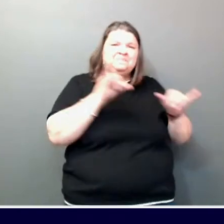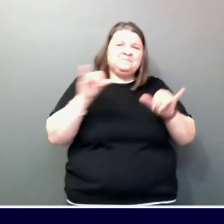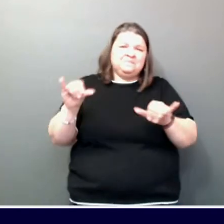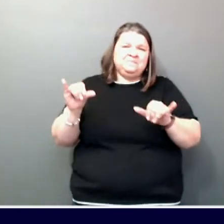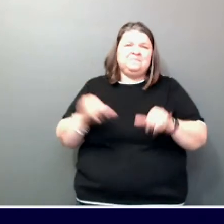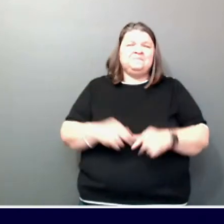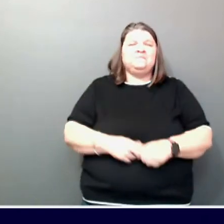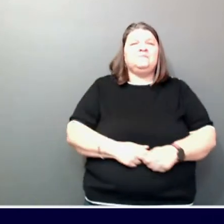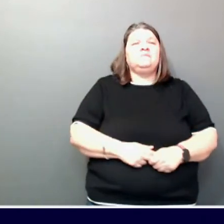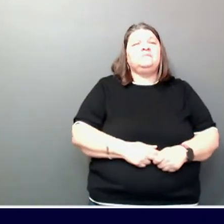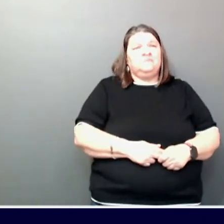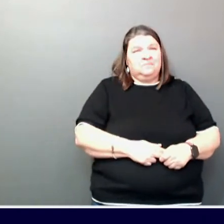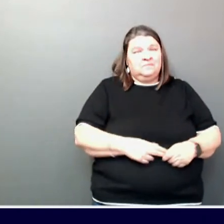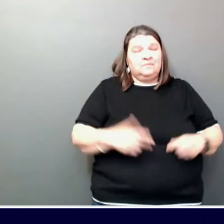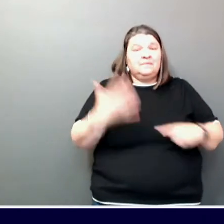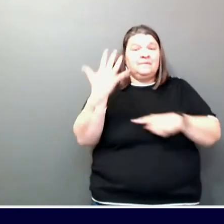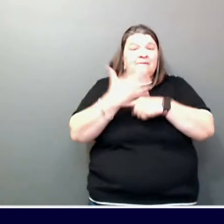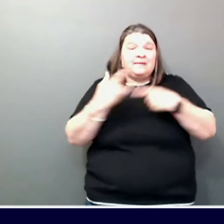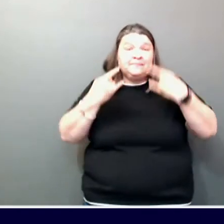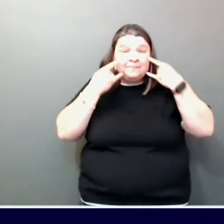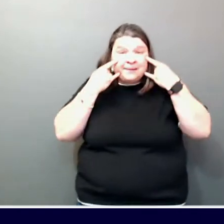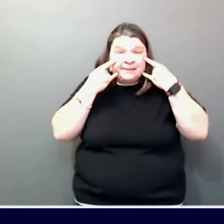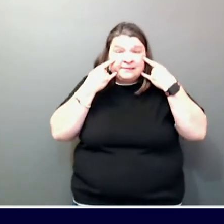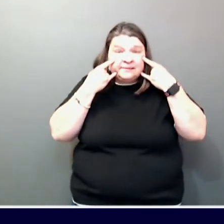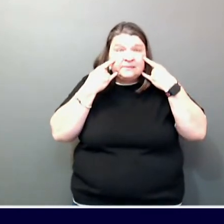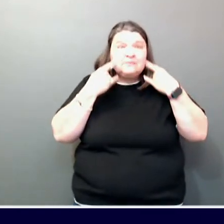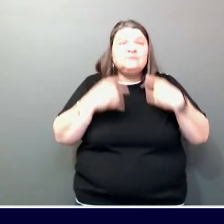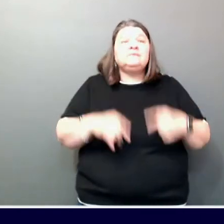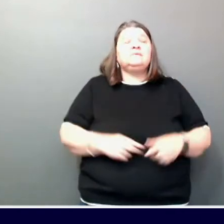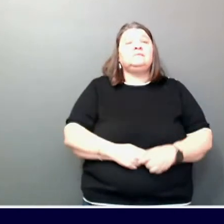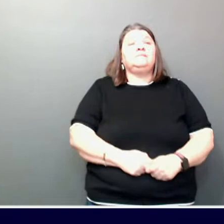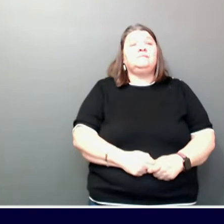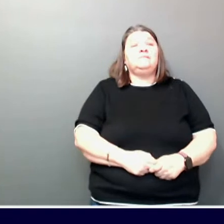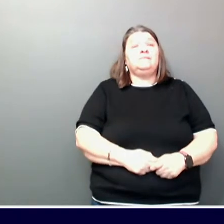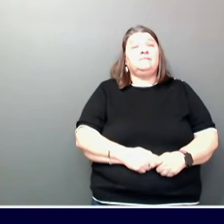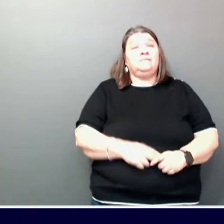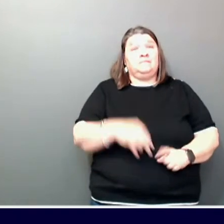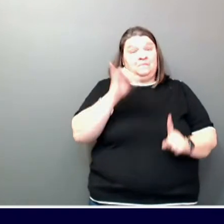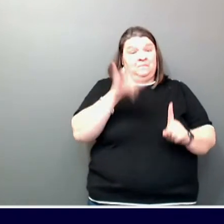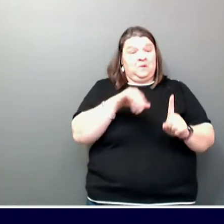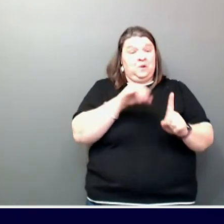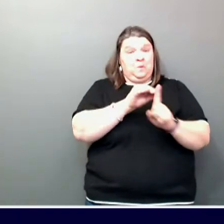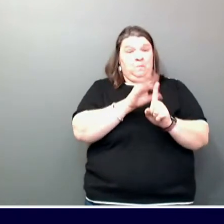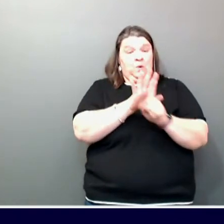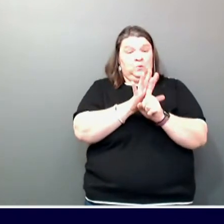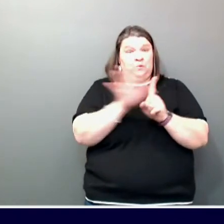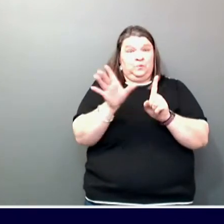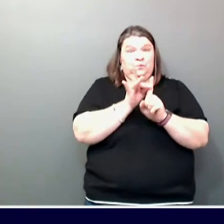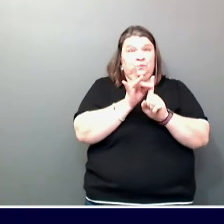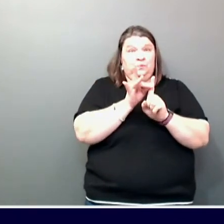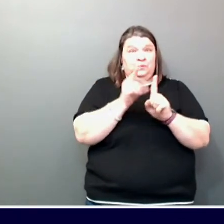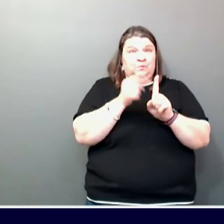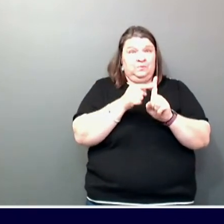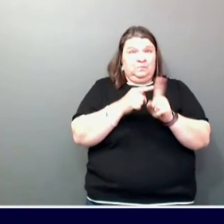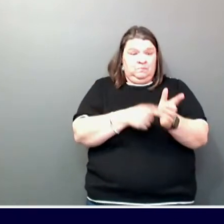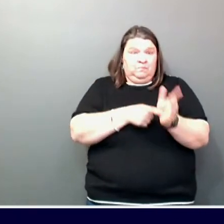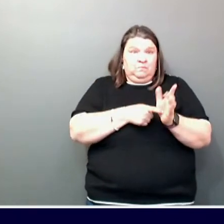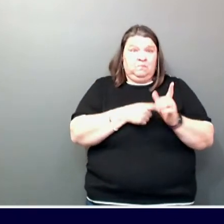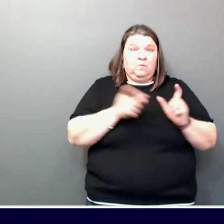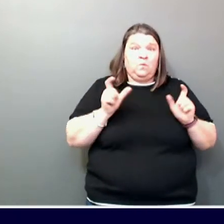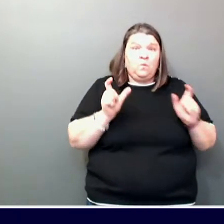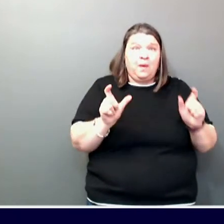can wear a mask. And then for those who are exposed and would normally quarantine, parallel recommendations for those that are in place with